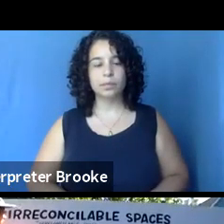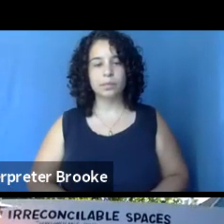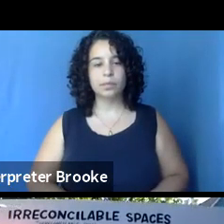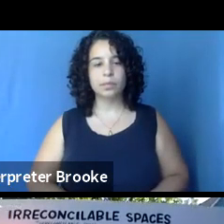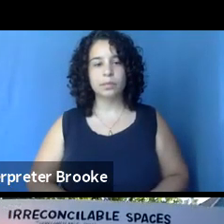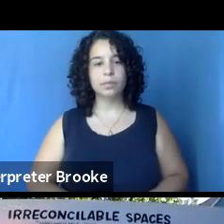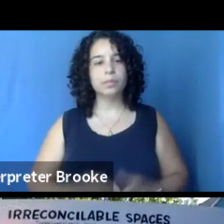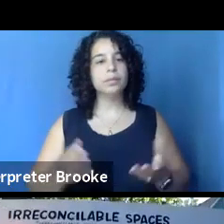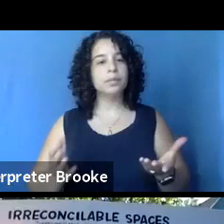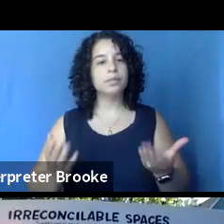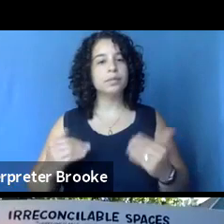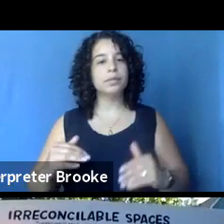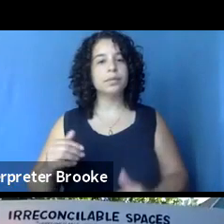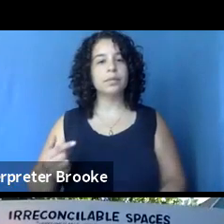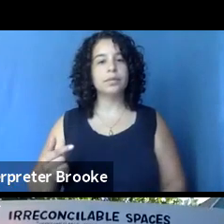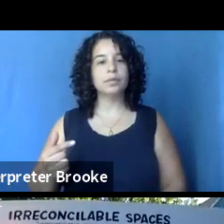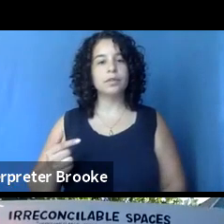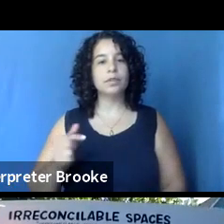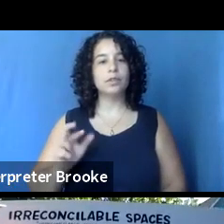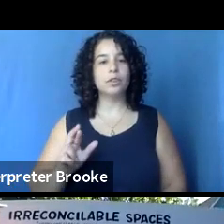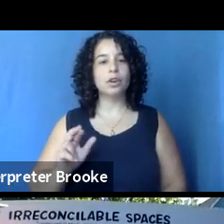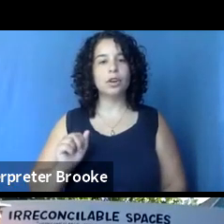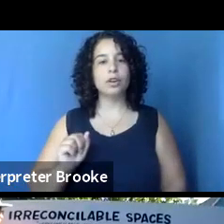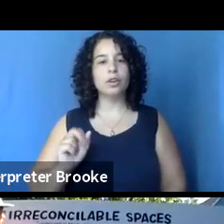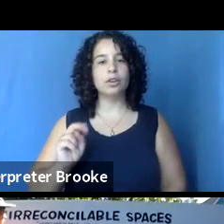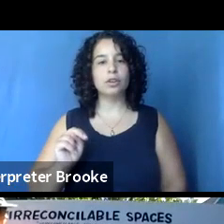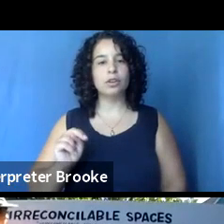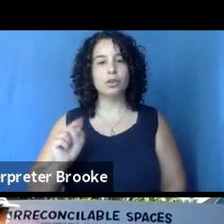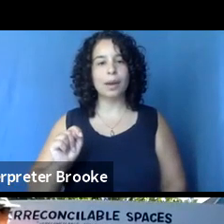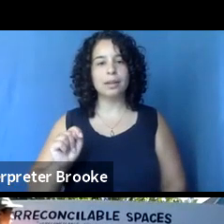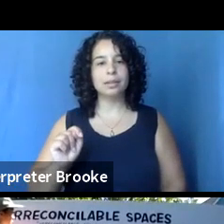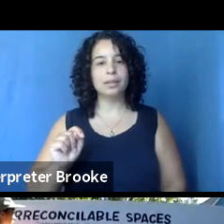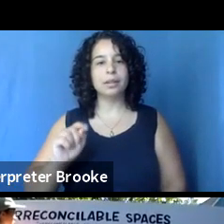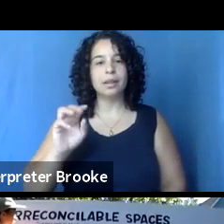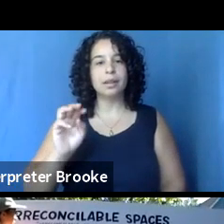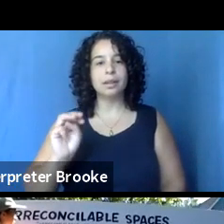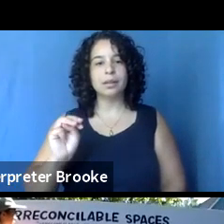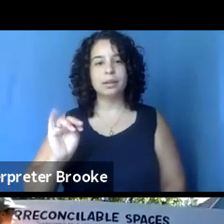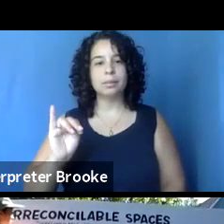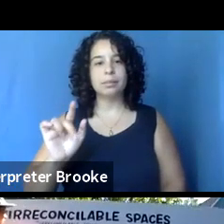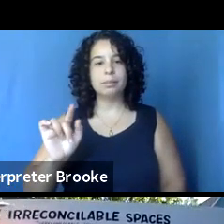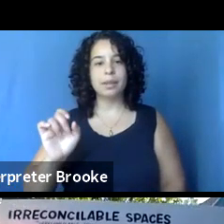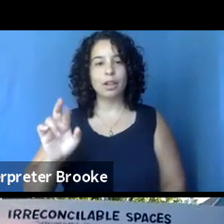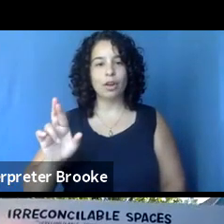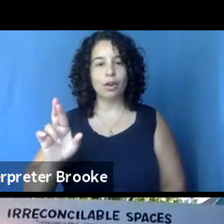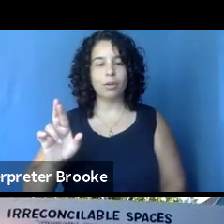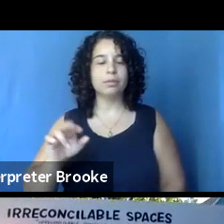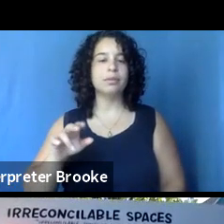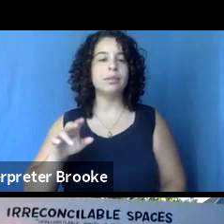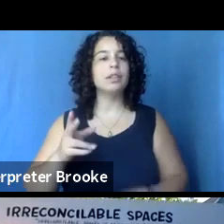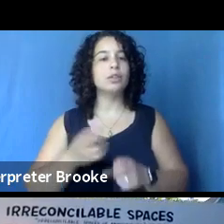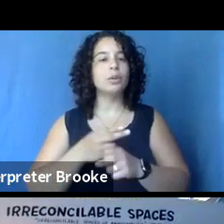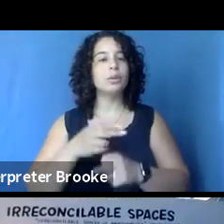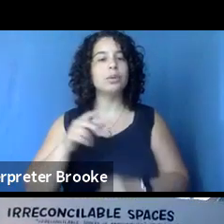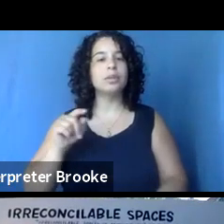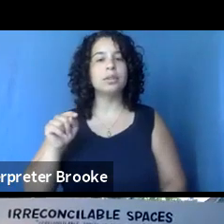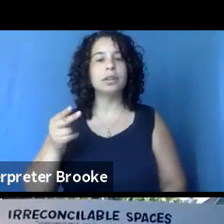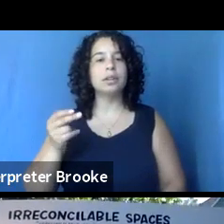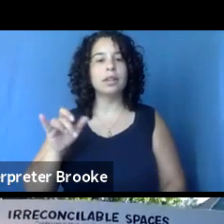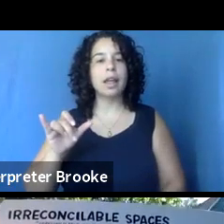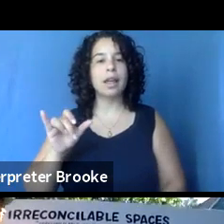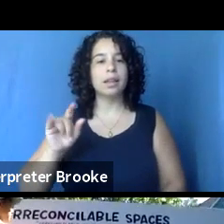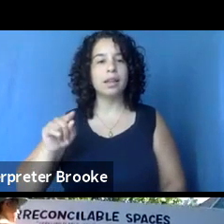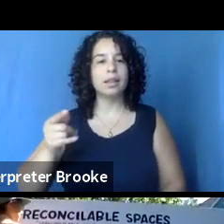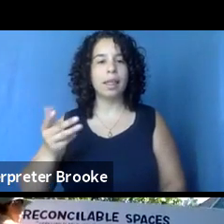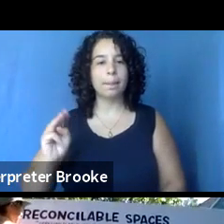This is Grant Miller, they, them. Hello, everyone. I am calling in